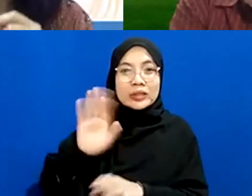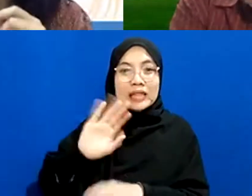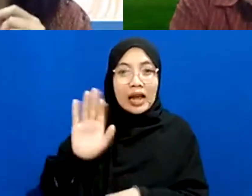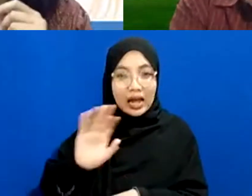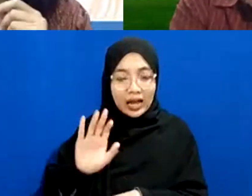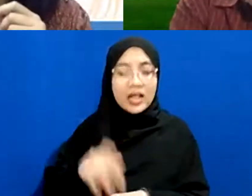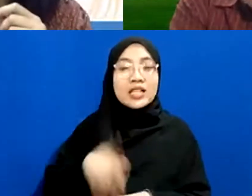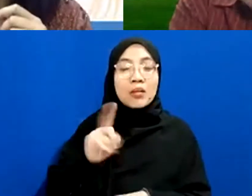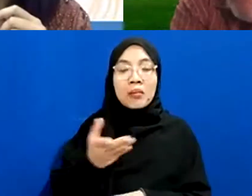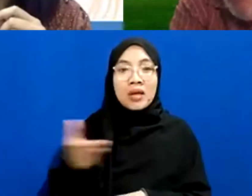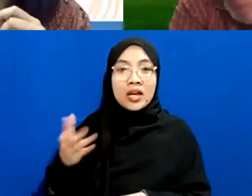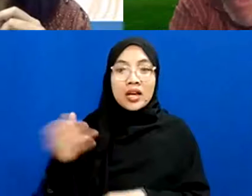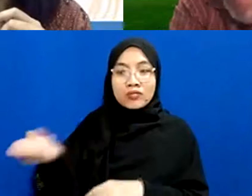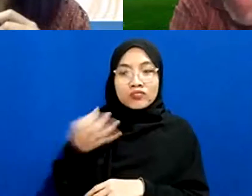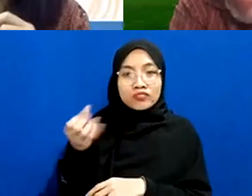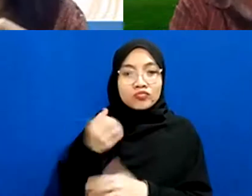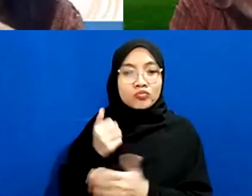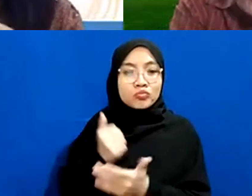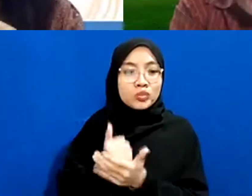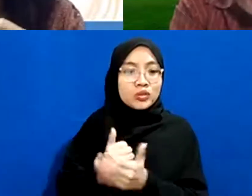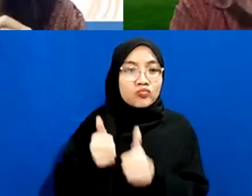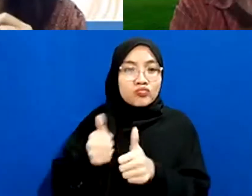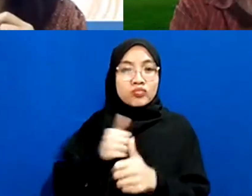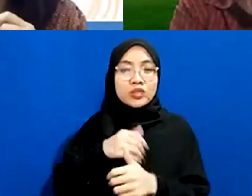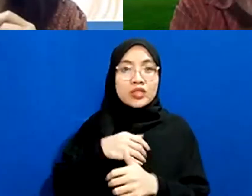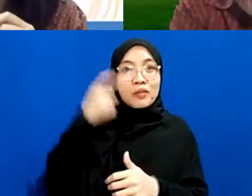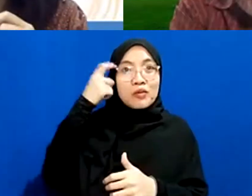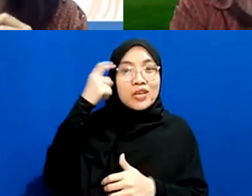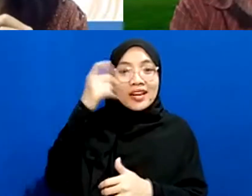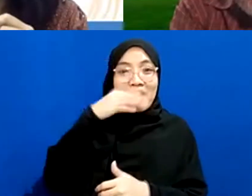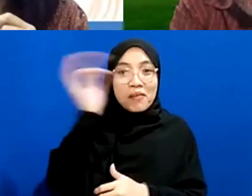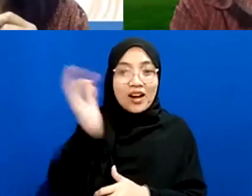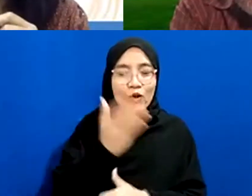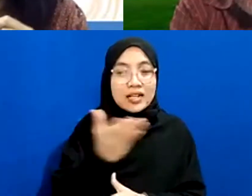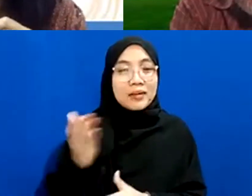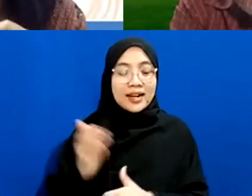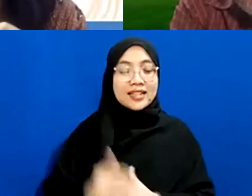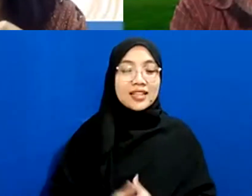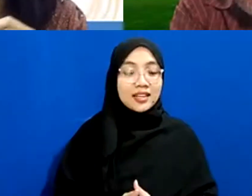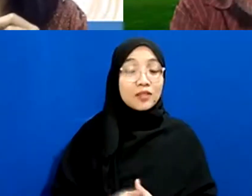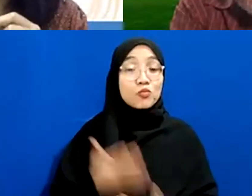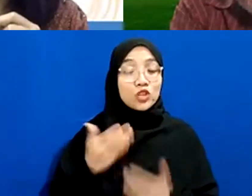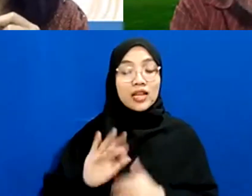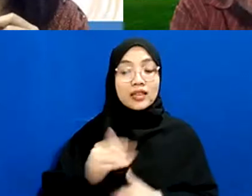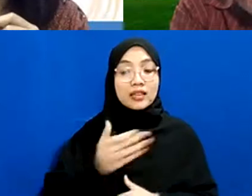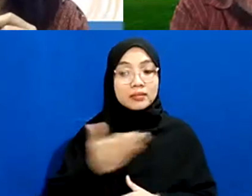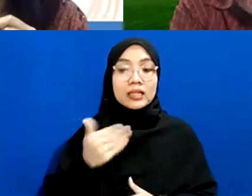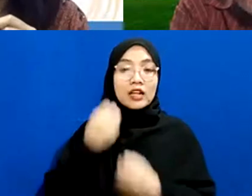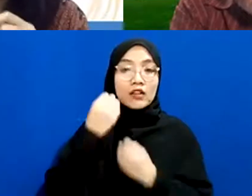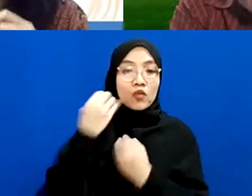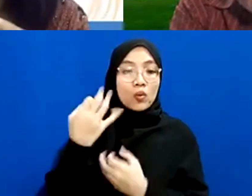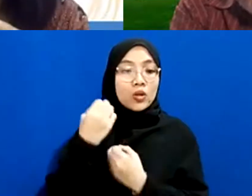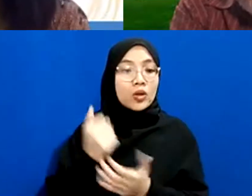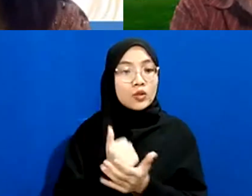David? To invite the opinion of young children. Yeah, not only